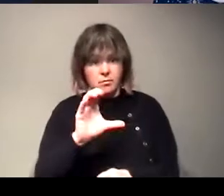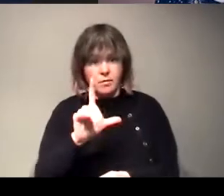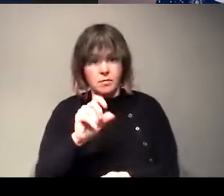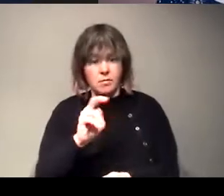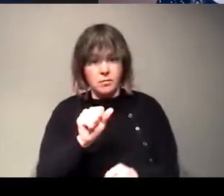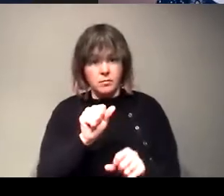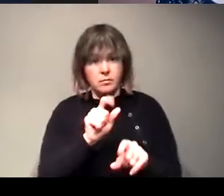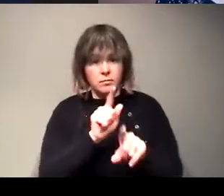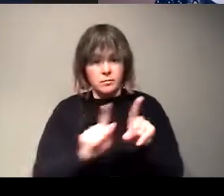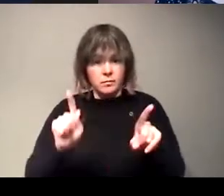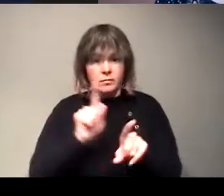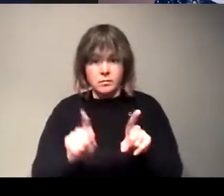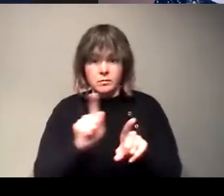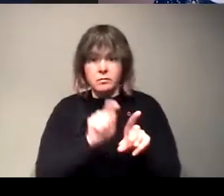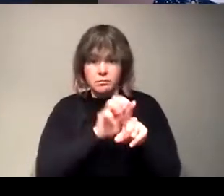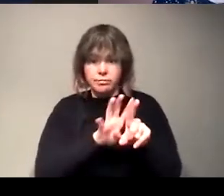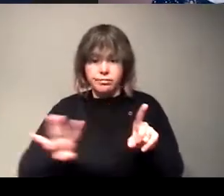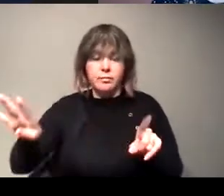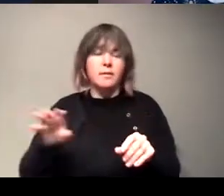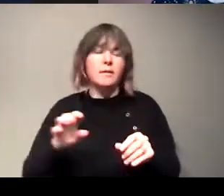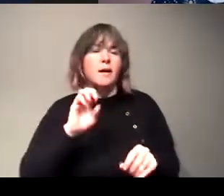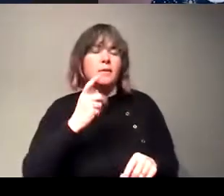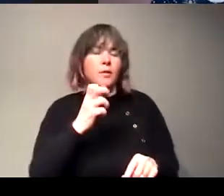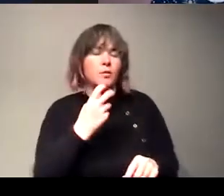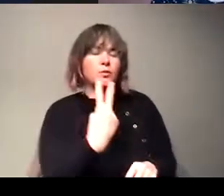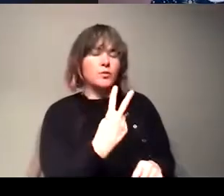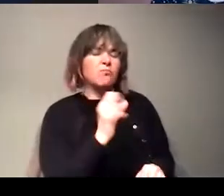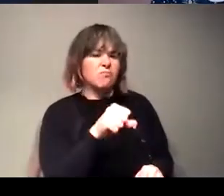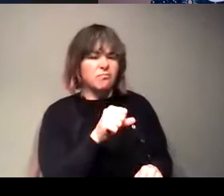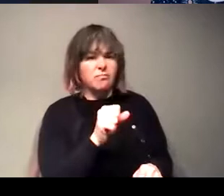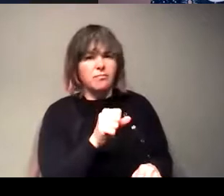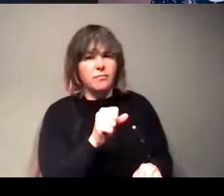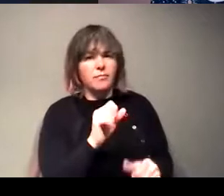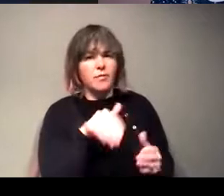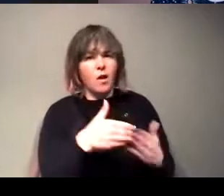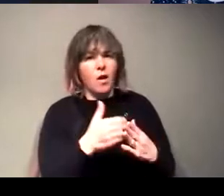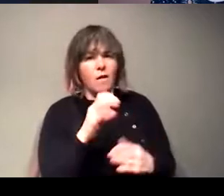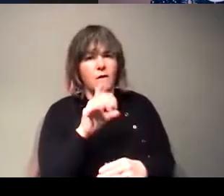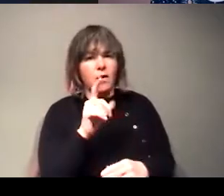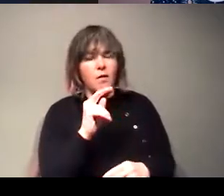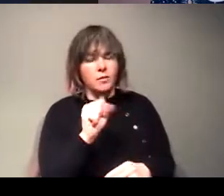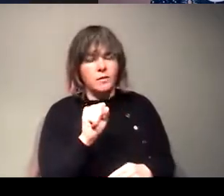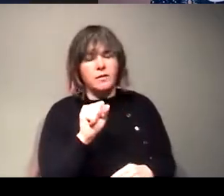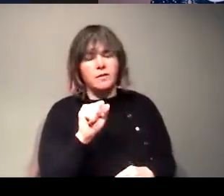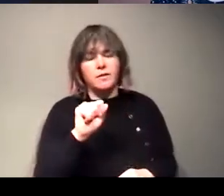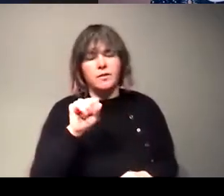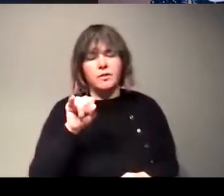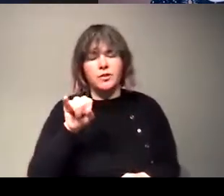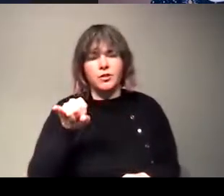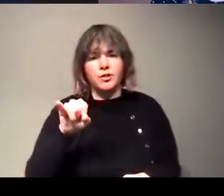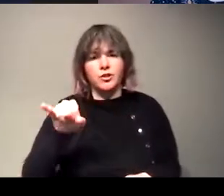what we know from episode 2, I would say that yes, they would be all clones of Jango Fett the Bounty Hunter. I